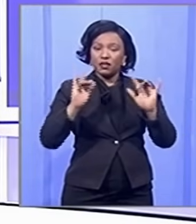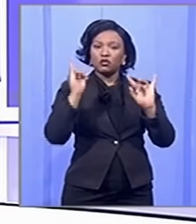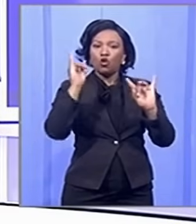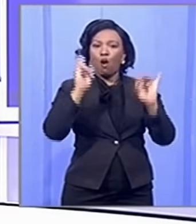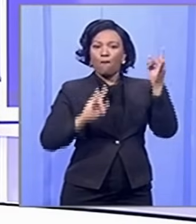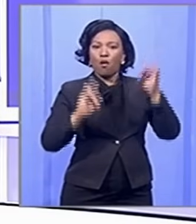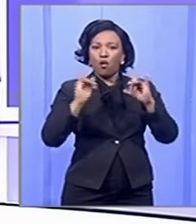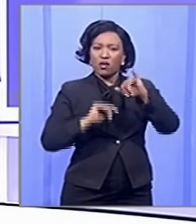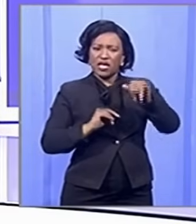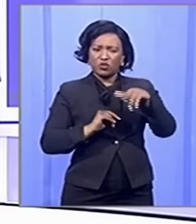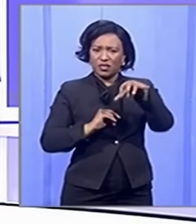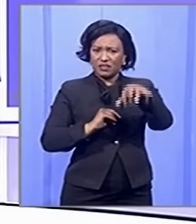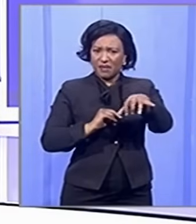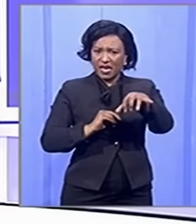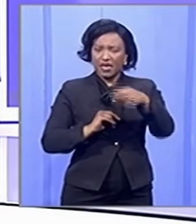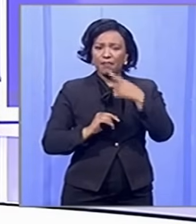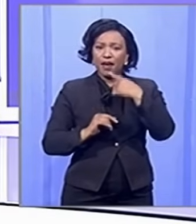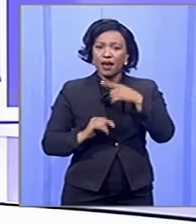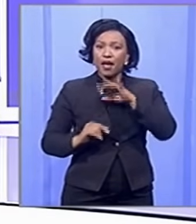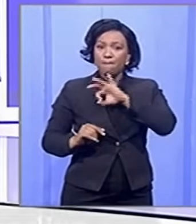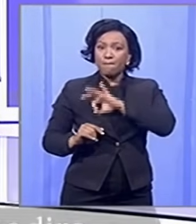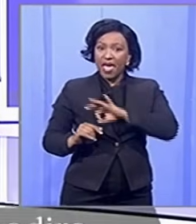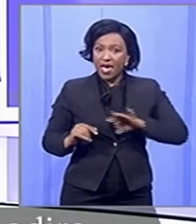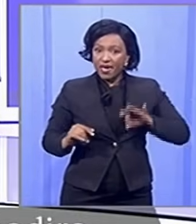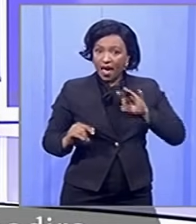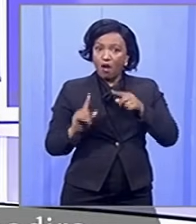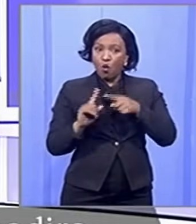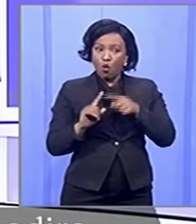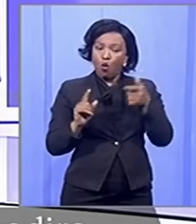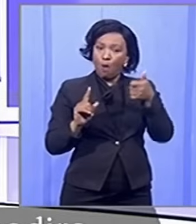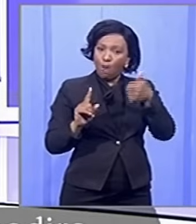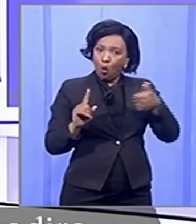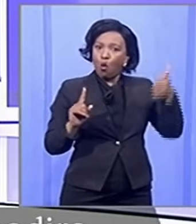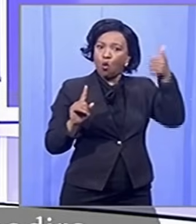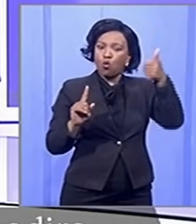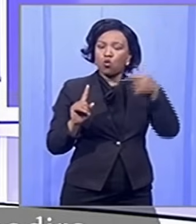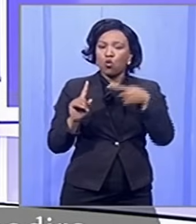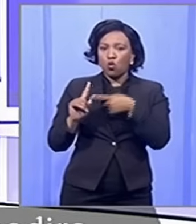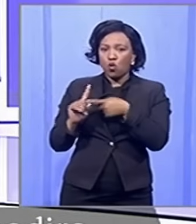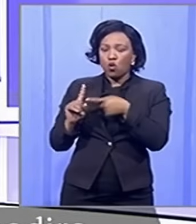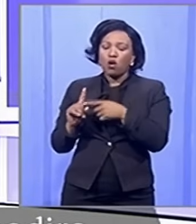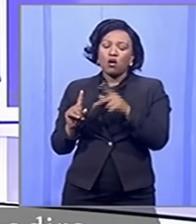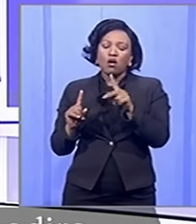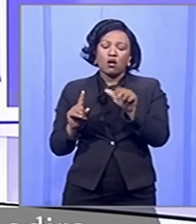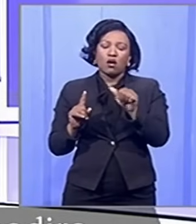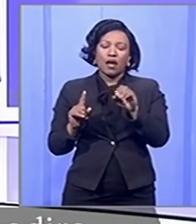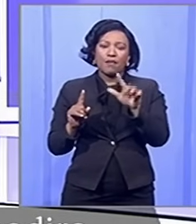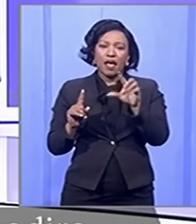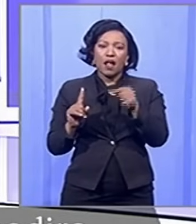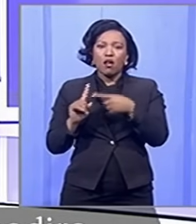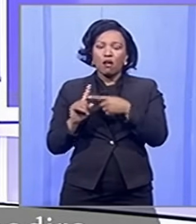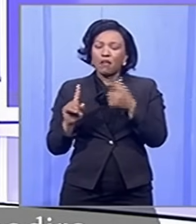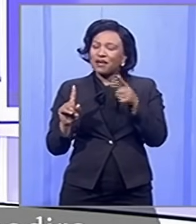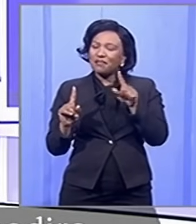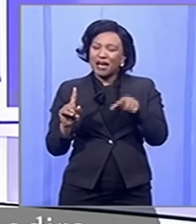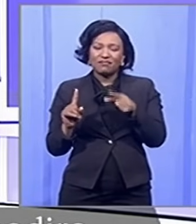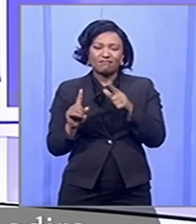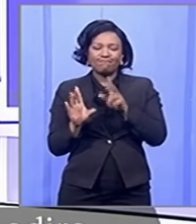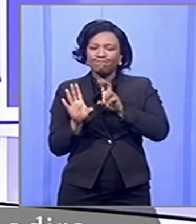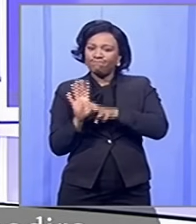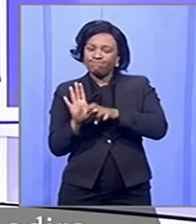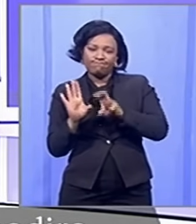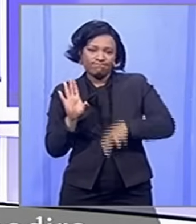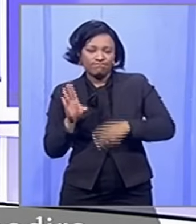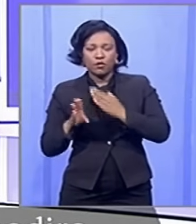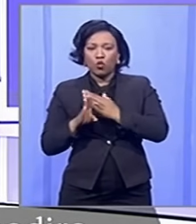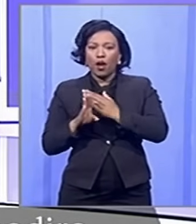ba ipileditše gore Meyara Mogolo Kabelo Kwamanda a role modiro ka ponyo ya leihlo. Maloko a file speakera